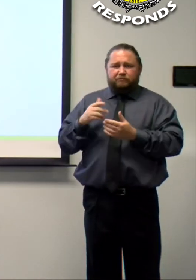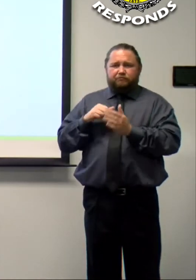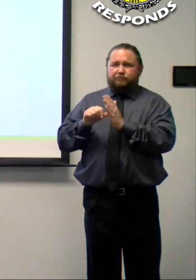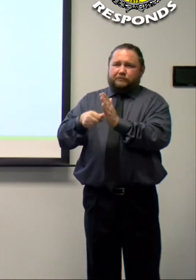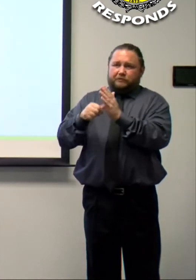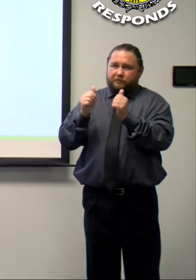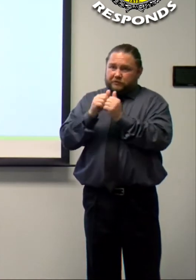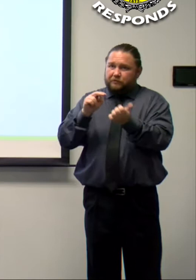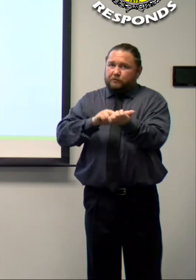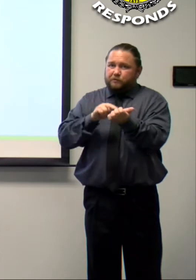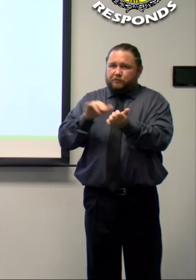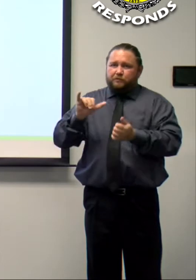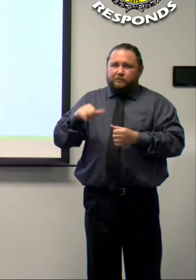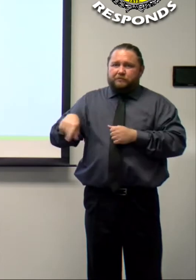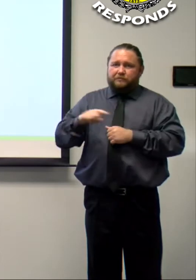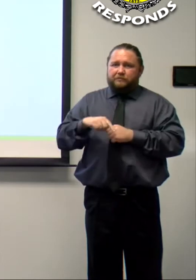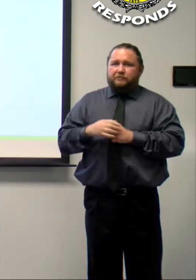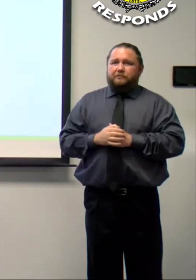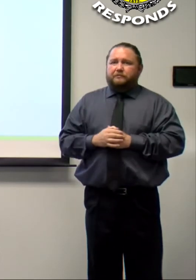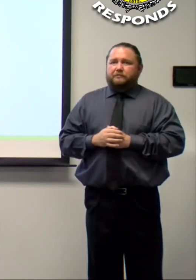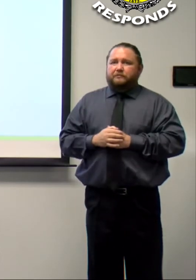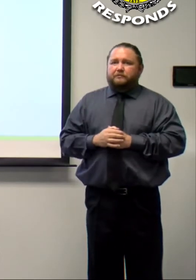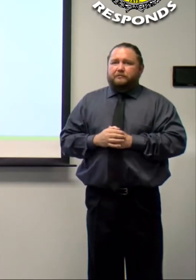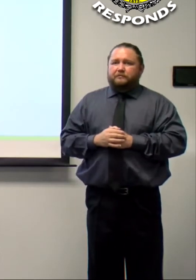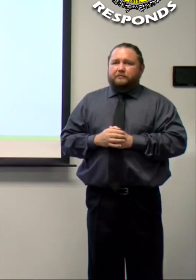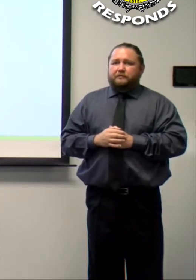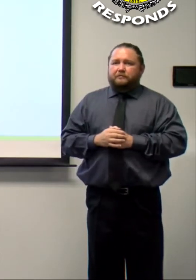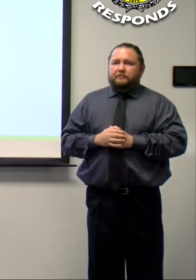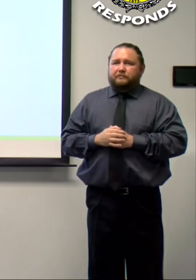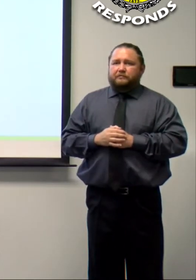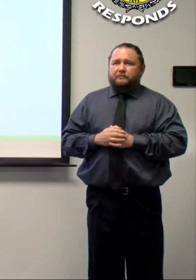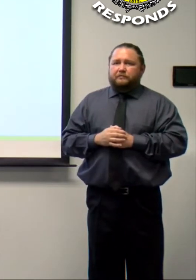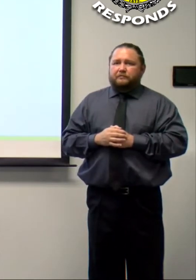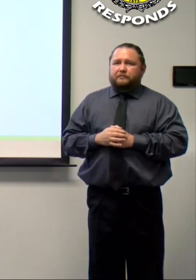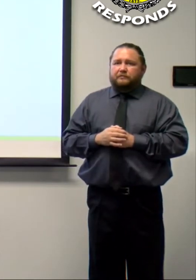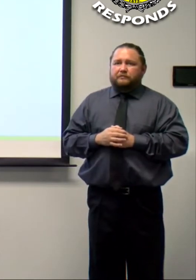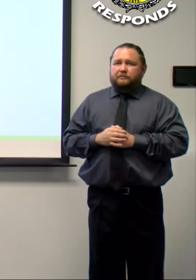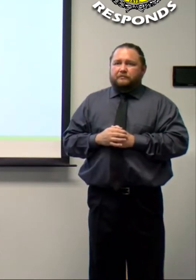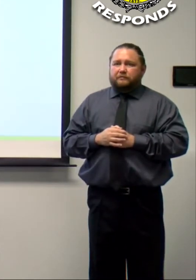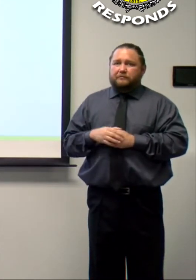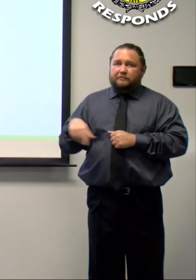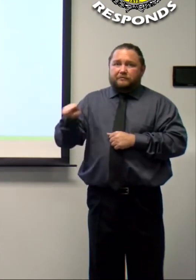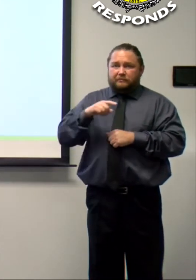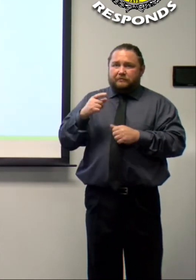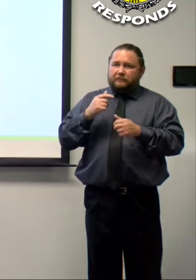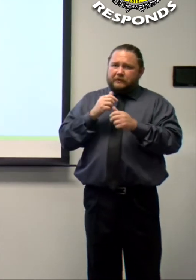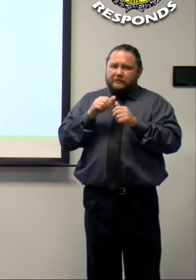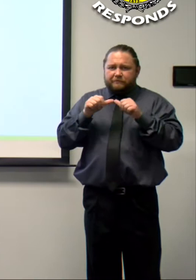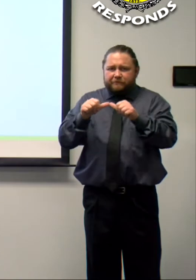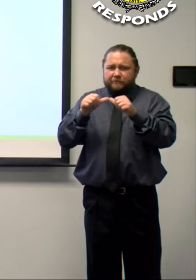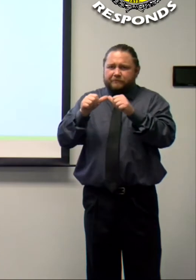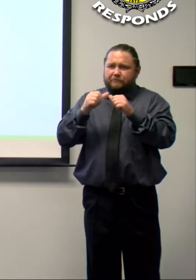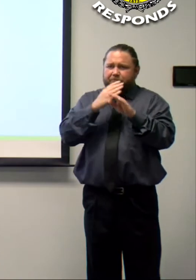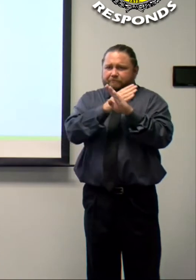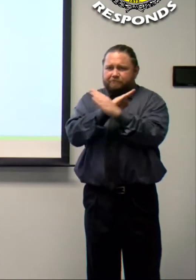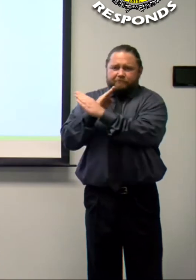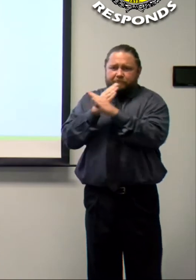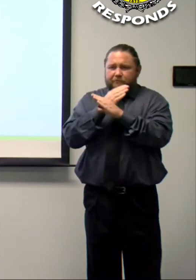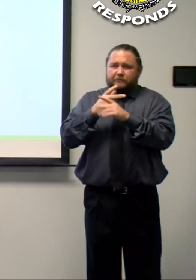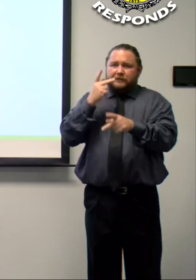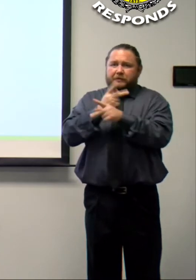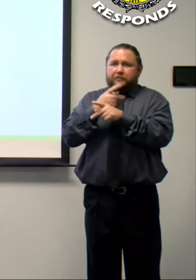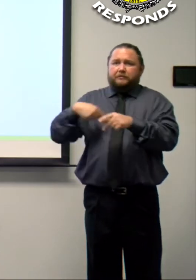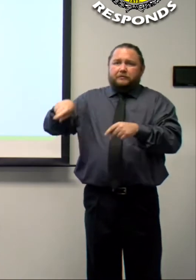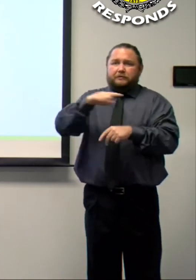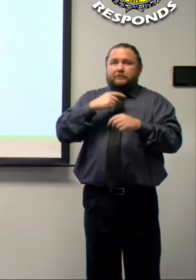the spread of the virus and helps keep us safe. So I want to thank our public health nurses and all of our healthcare